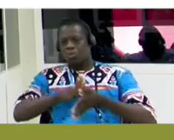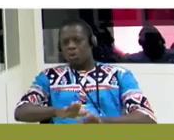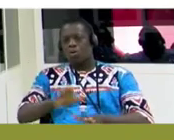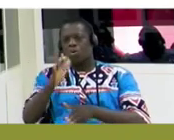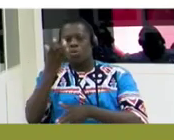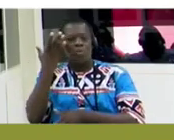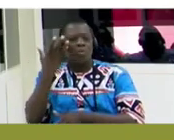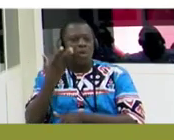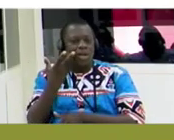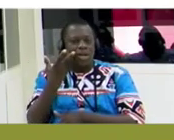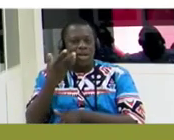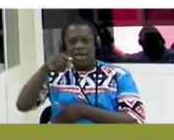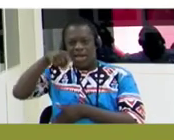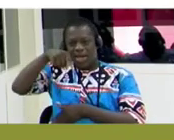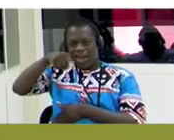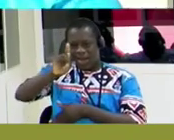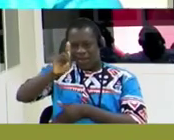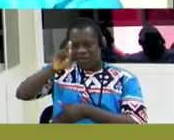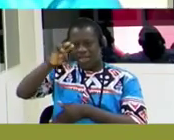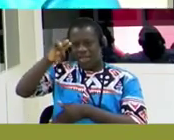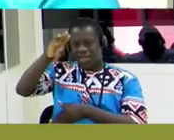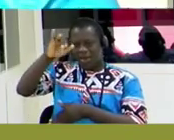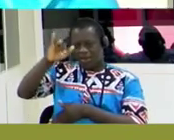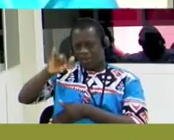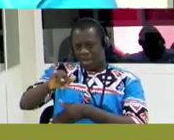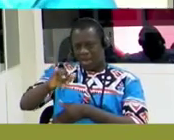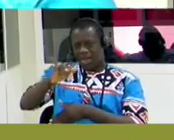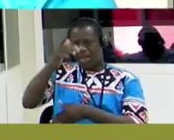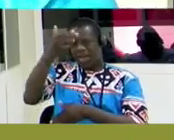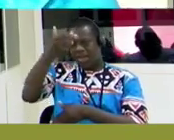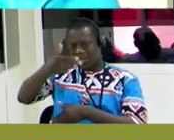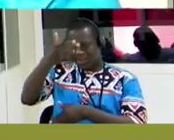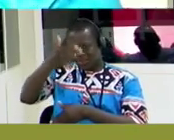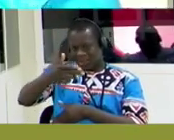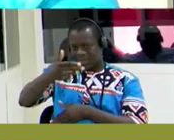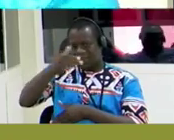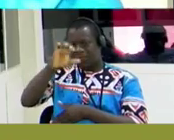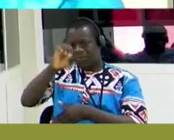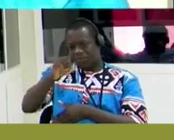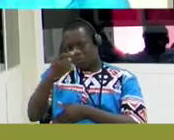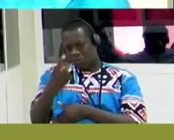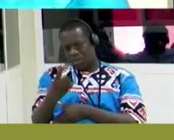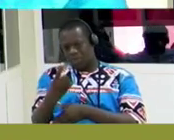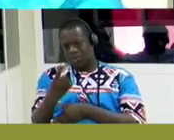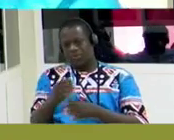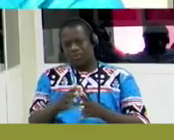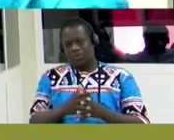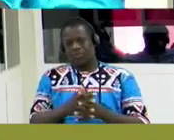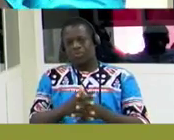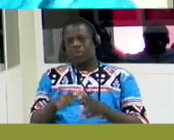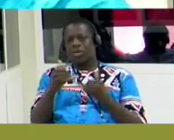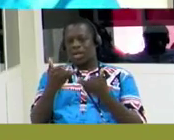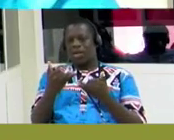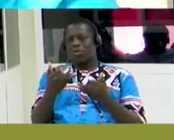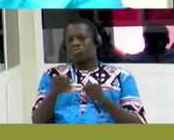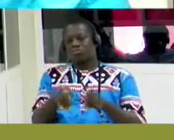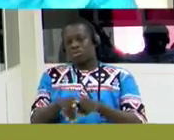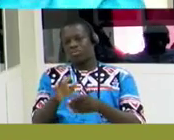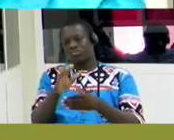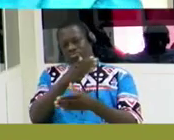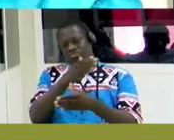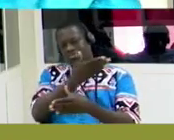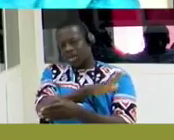May 1971. Allow for a few seconds between our statements so that there won't be